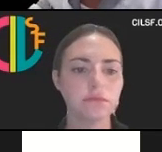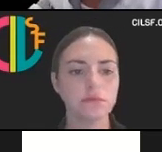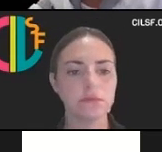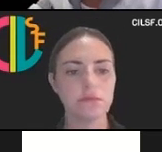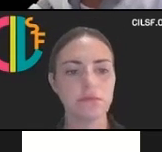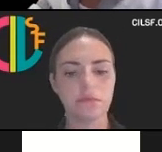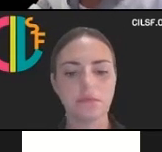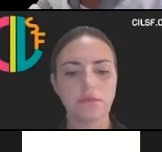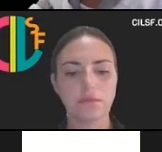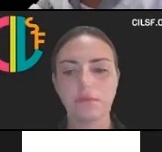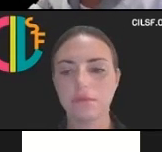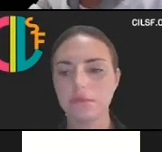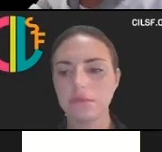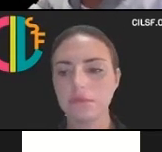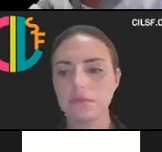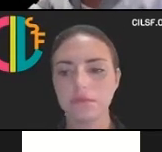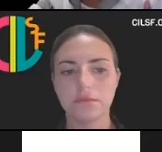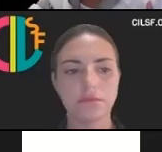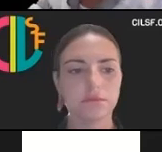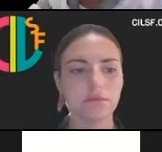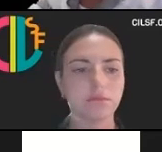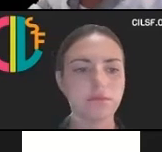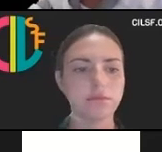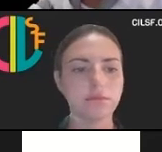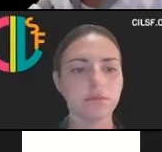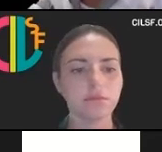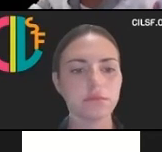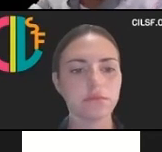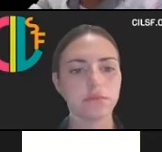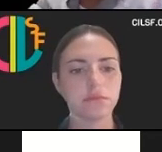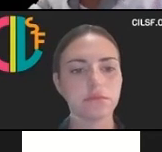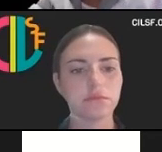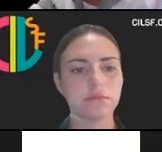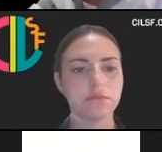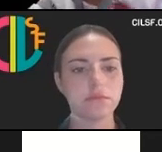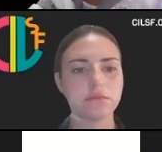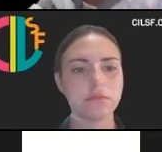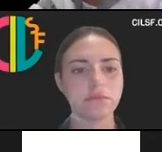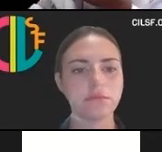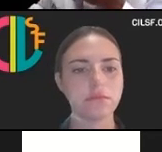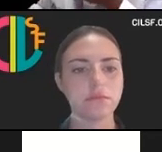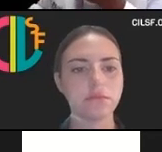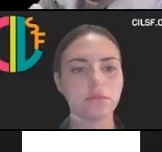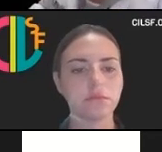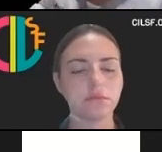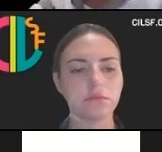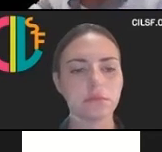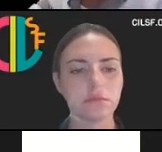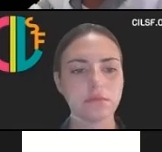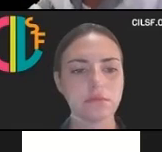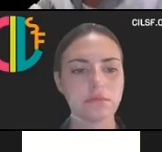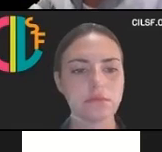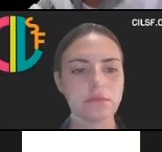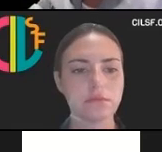is a doctor. She uses medical terminology. She's extremely engaging, extremely communicative, excellent, great communication